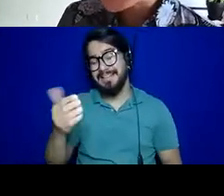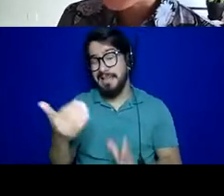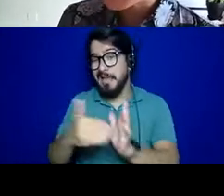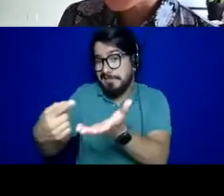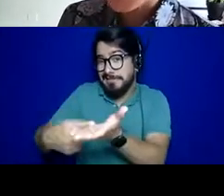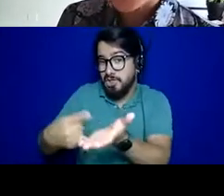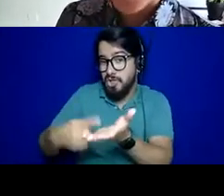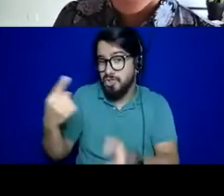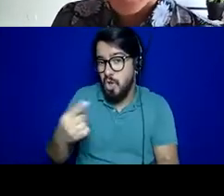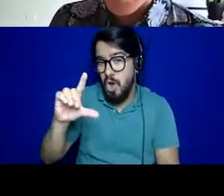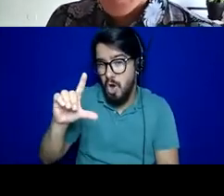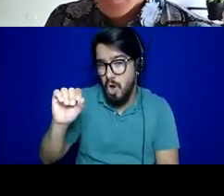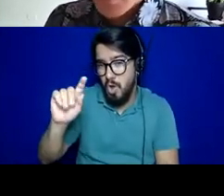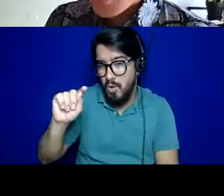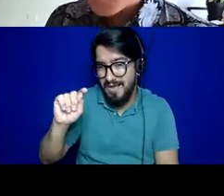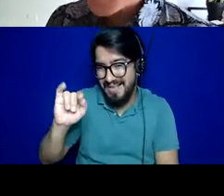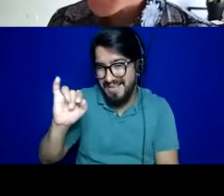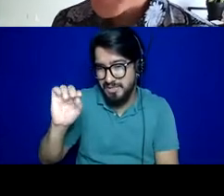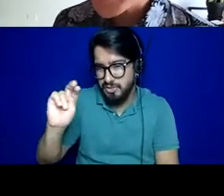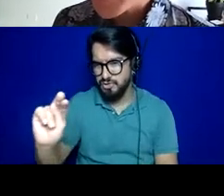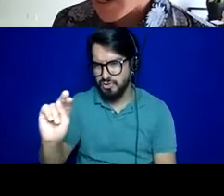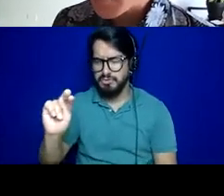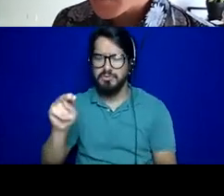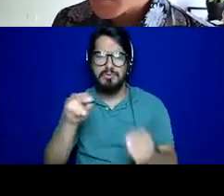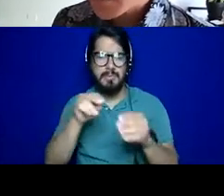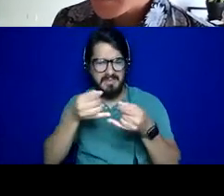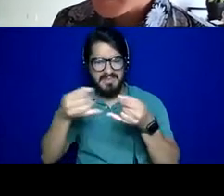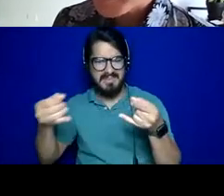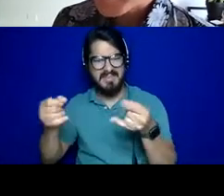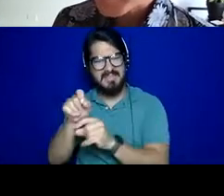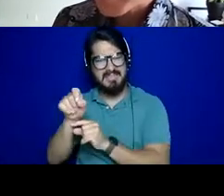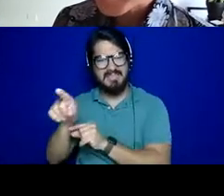but there's a link there as well that that we'll post in the chat.